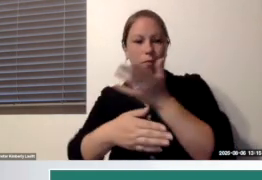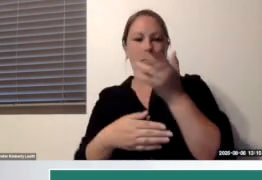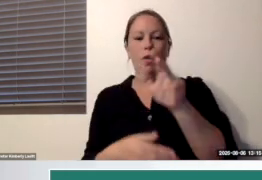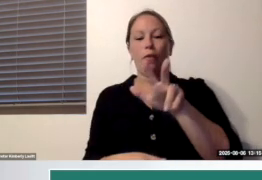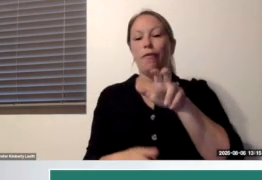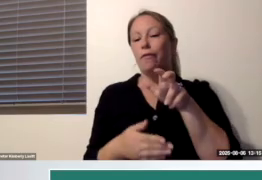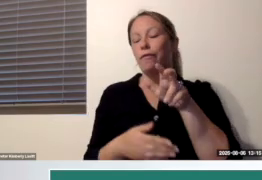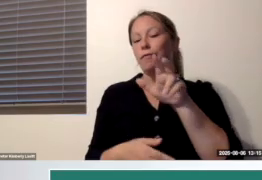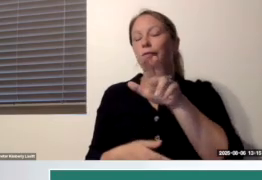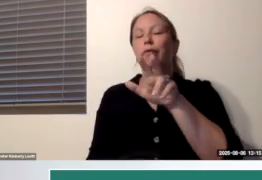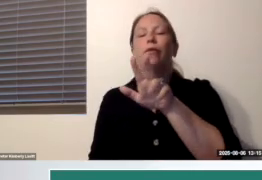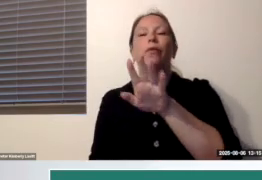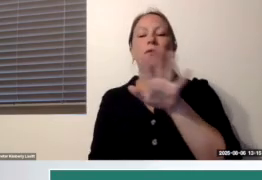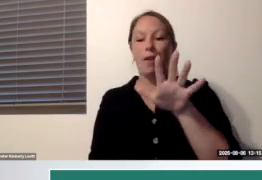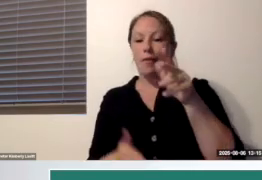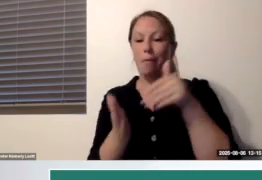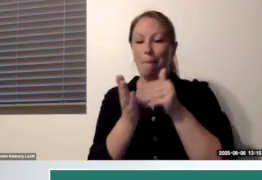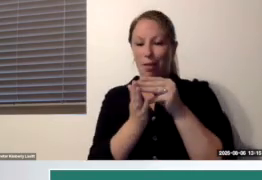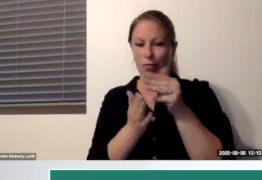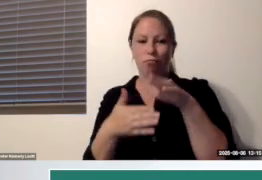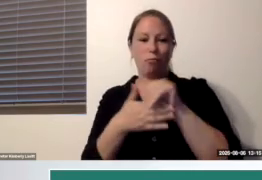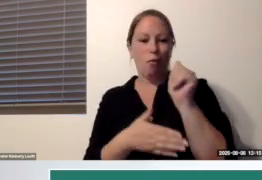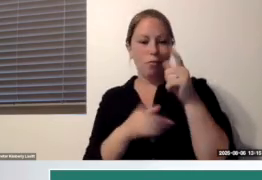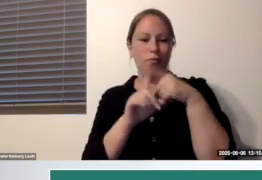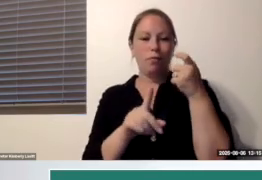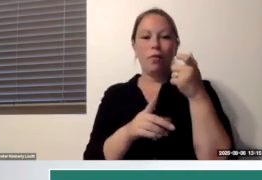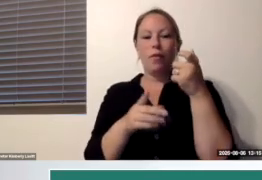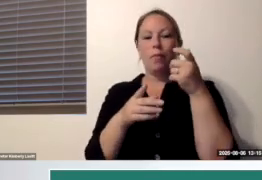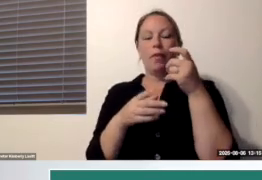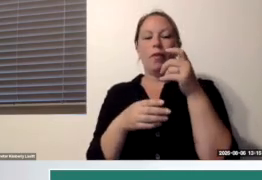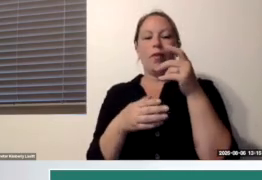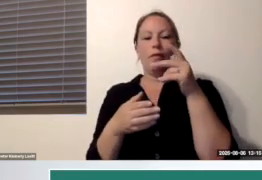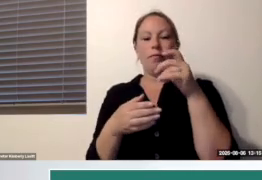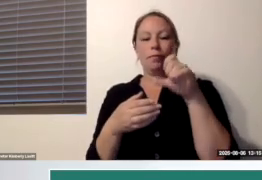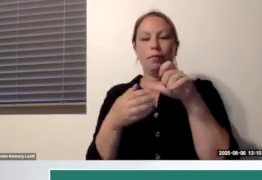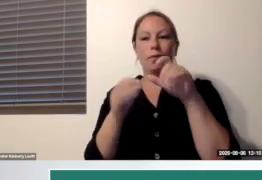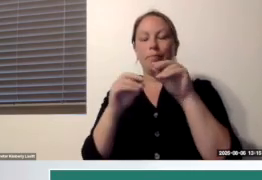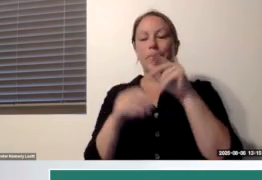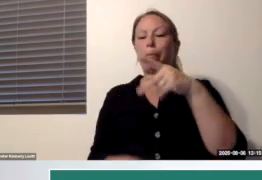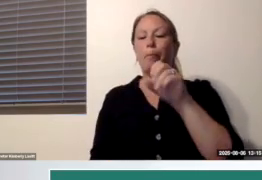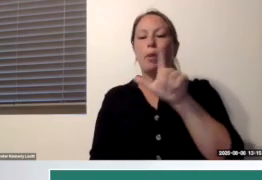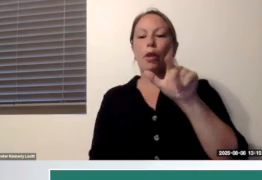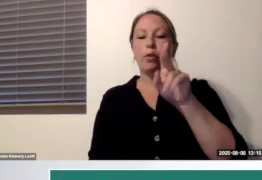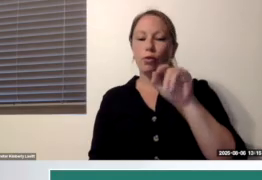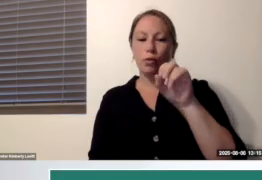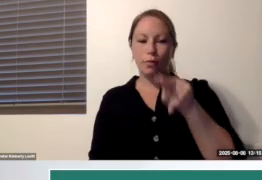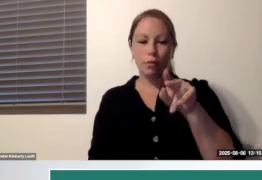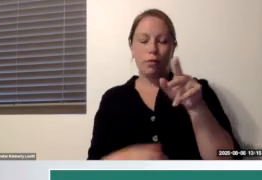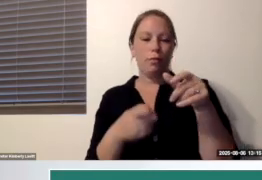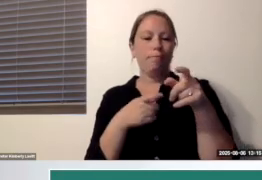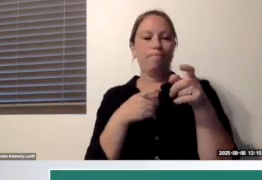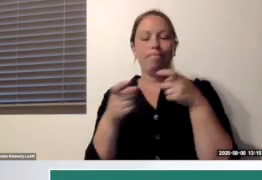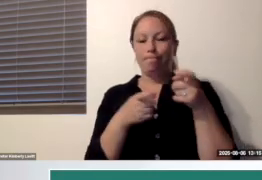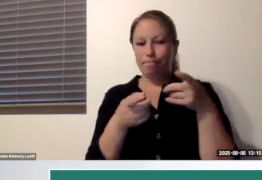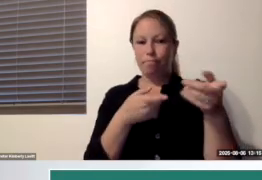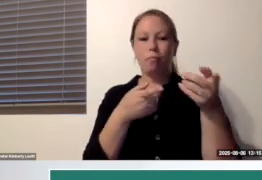was appropriated $132 million from the Air Pollution Control Fund due to a settlement. This funding is for the Clean Truck and Bus